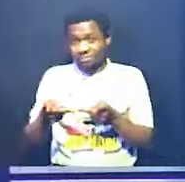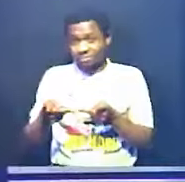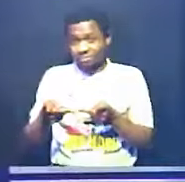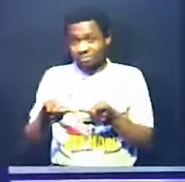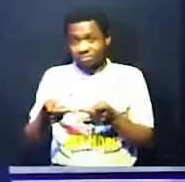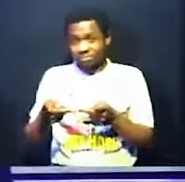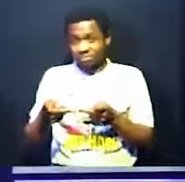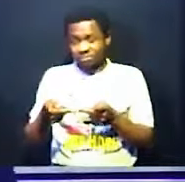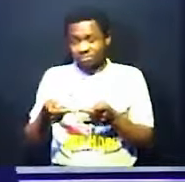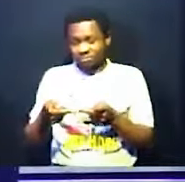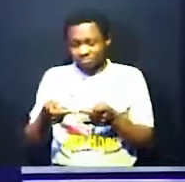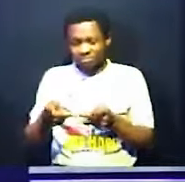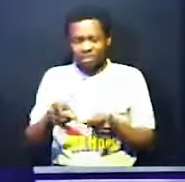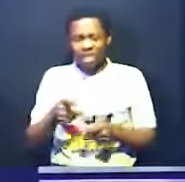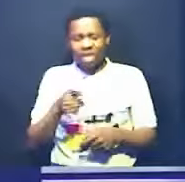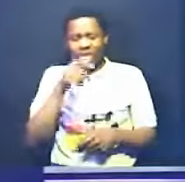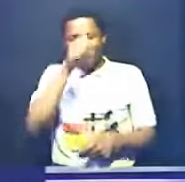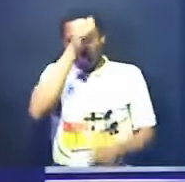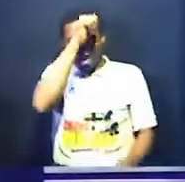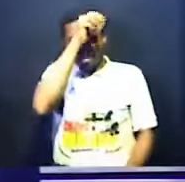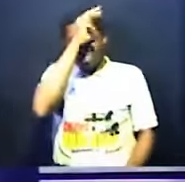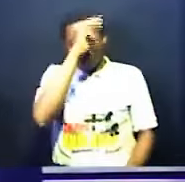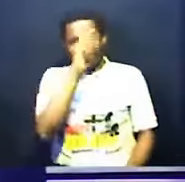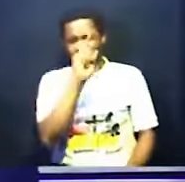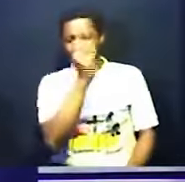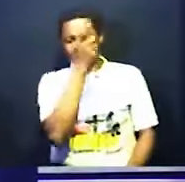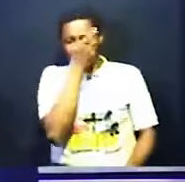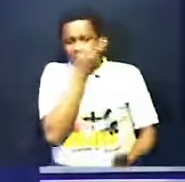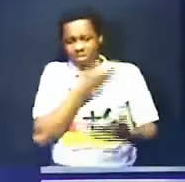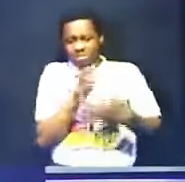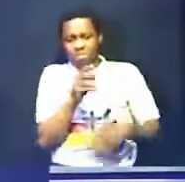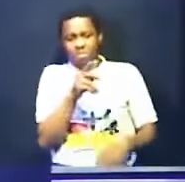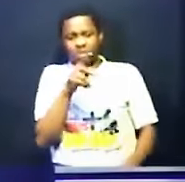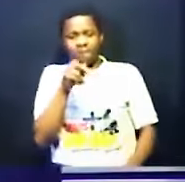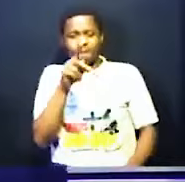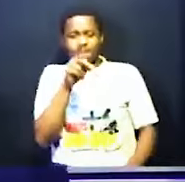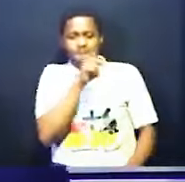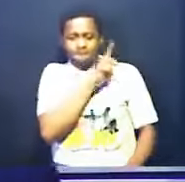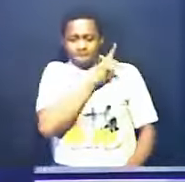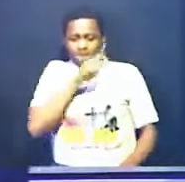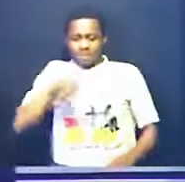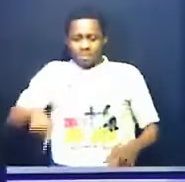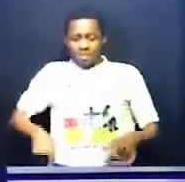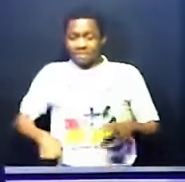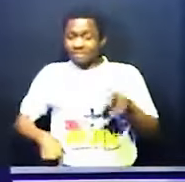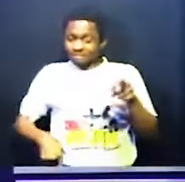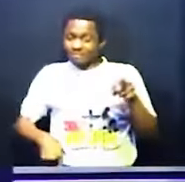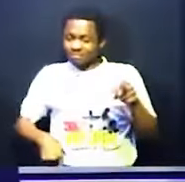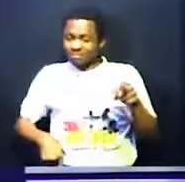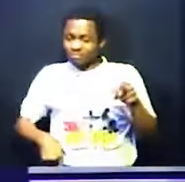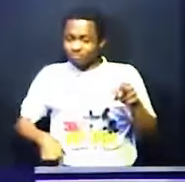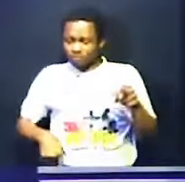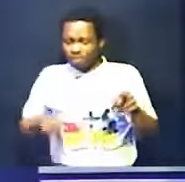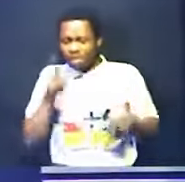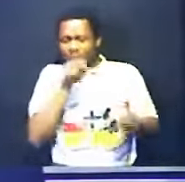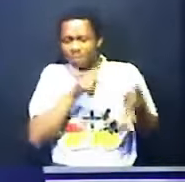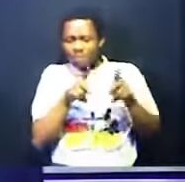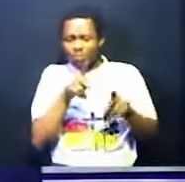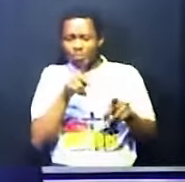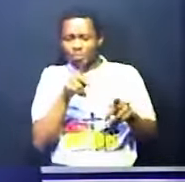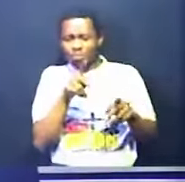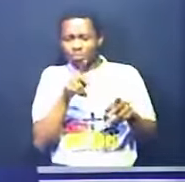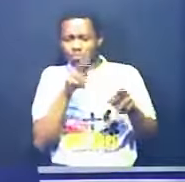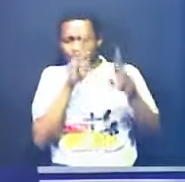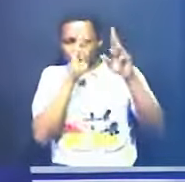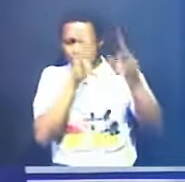he's the first of the princes. Oh yeah, and people revere him as the next